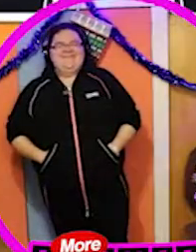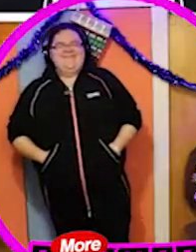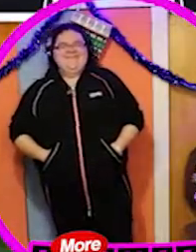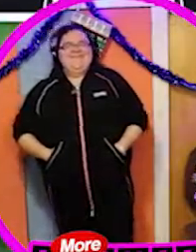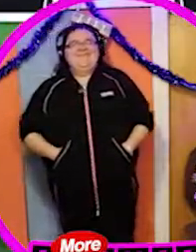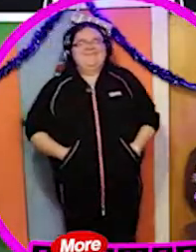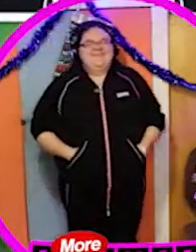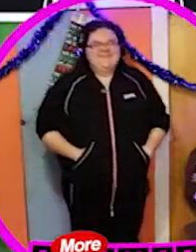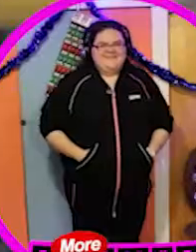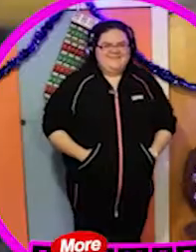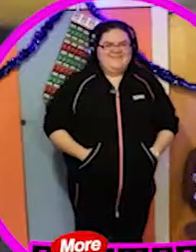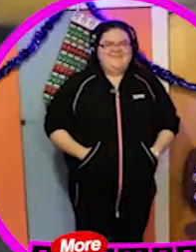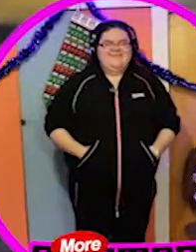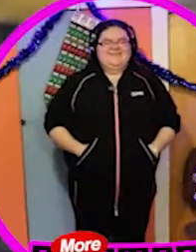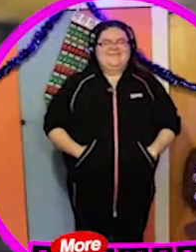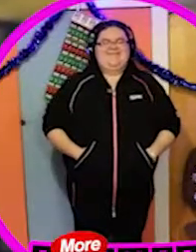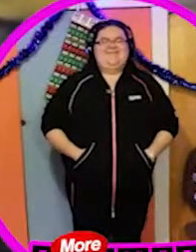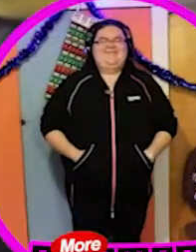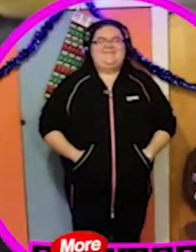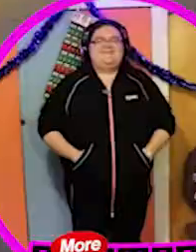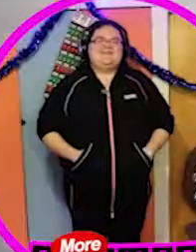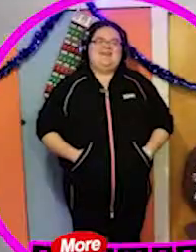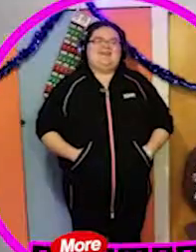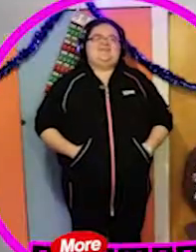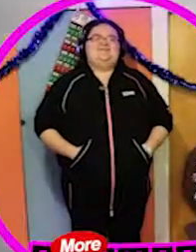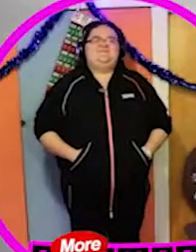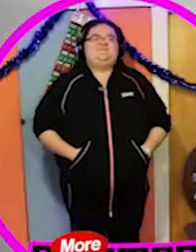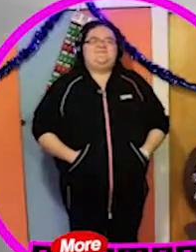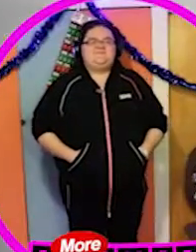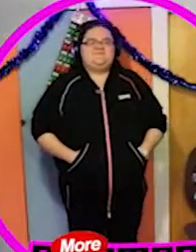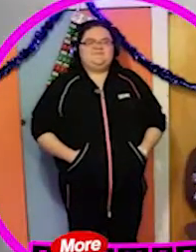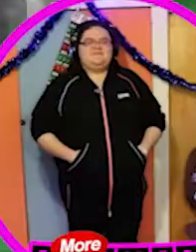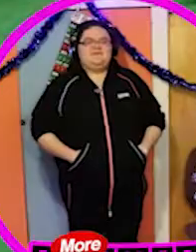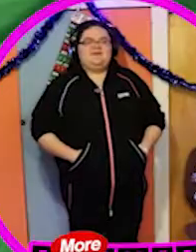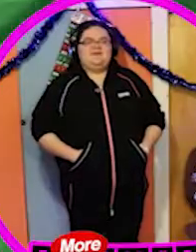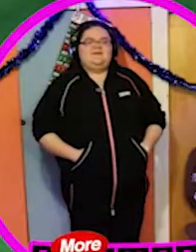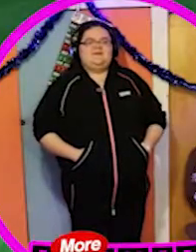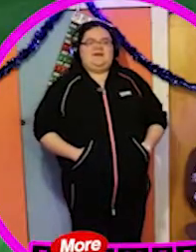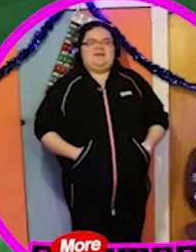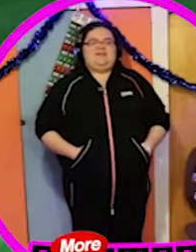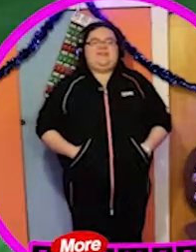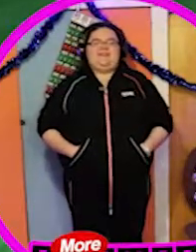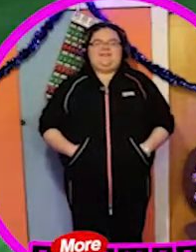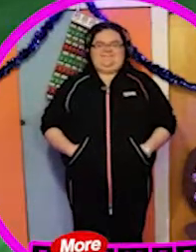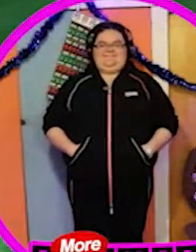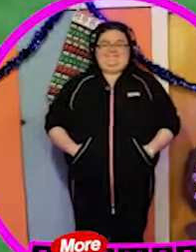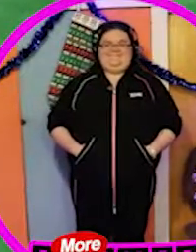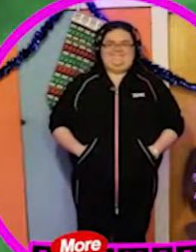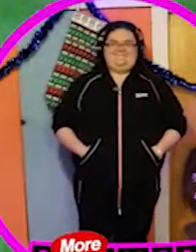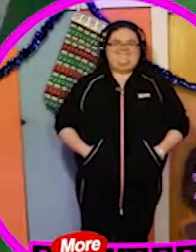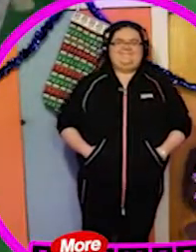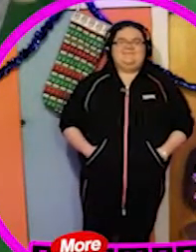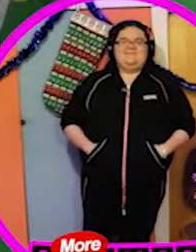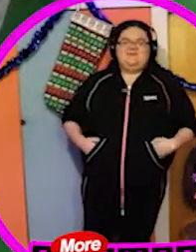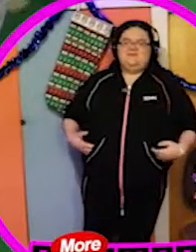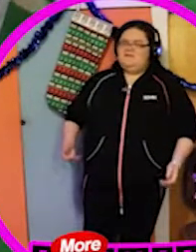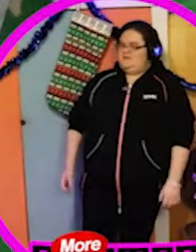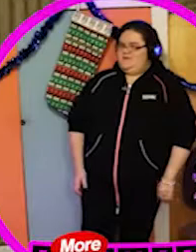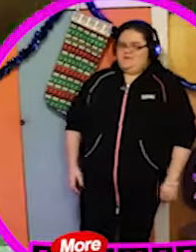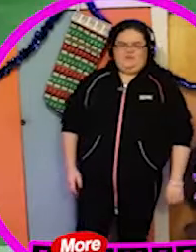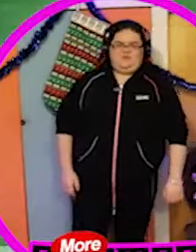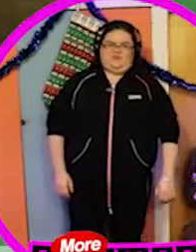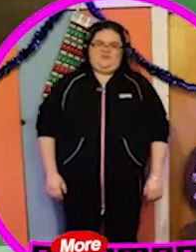Oh! Gordon the boy. You hit the bomb, you're just screwed. I didn't stick. Oh my god, really? I didn't stick. 40 dons in a stick. So...